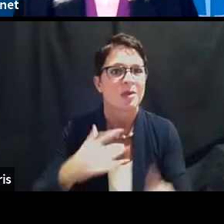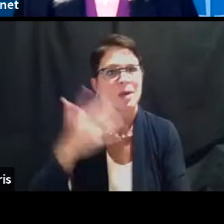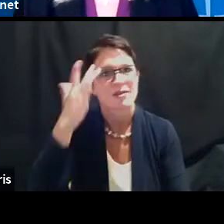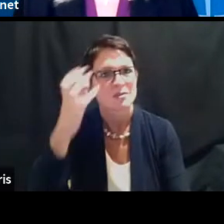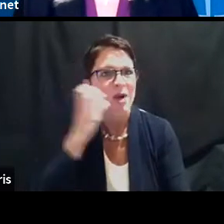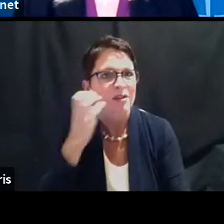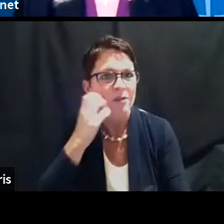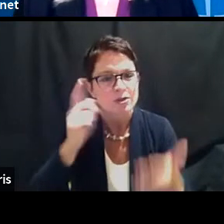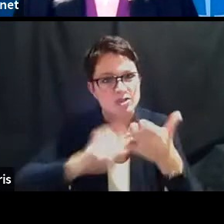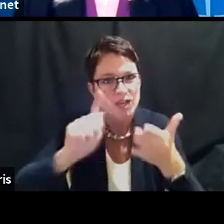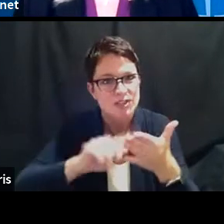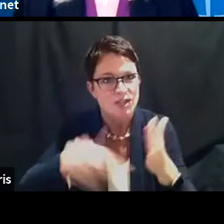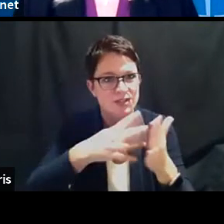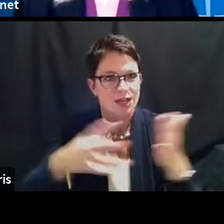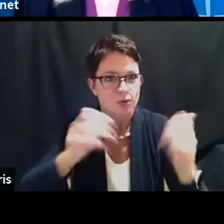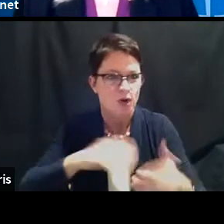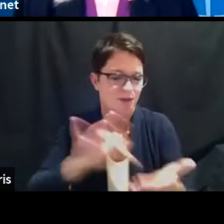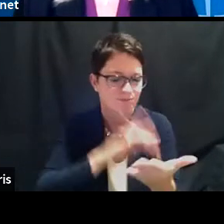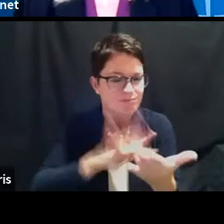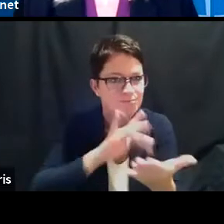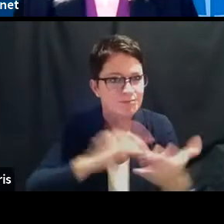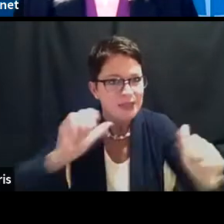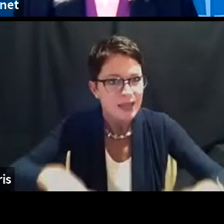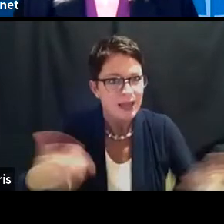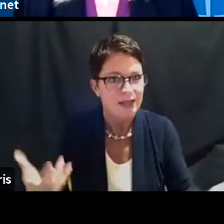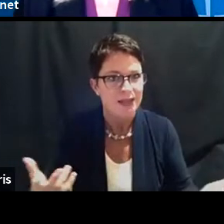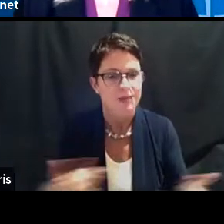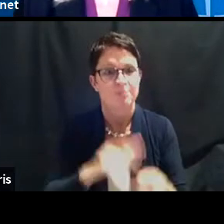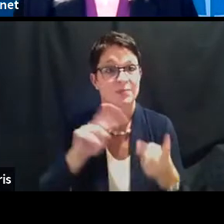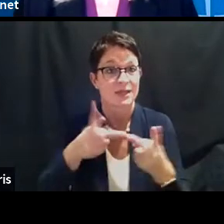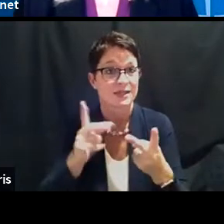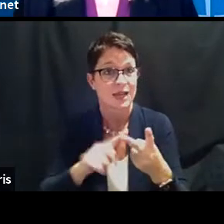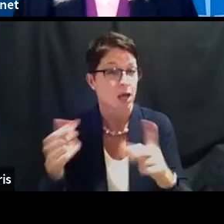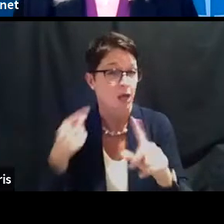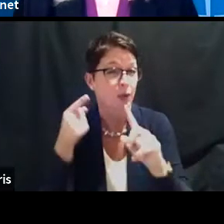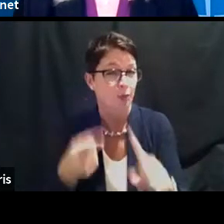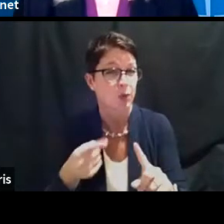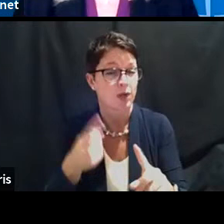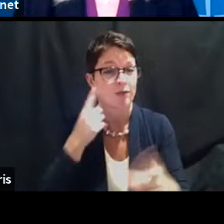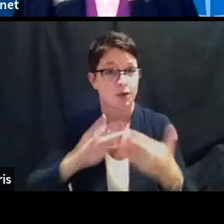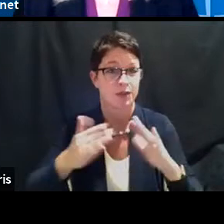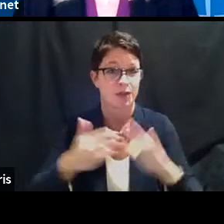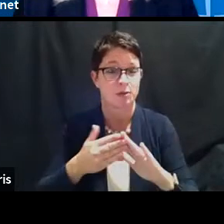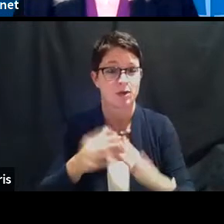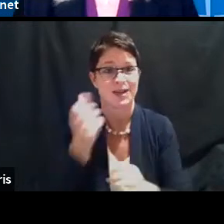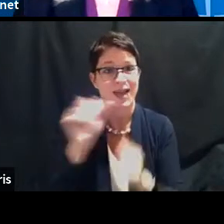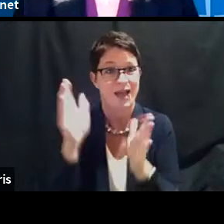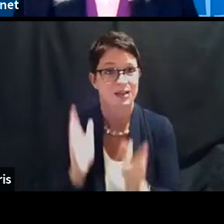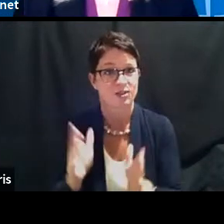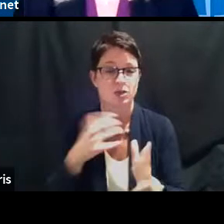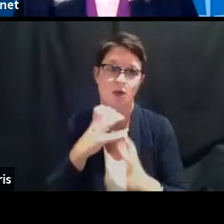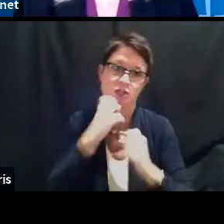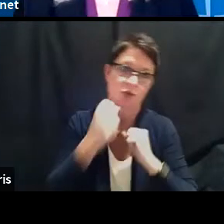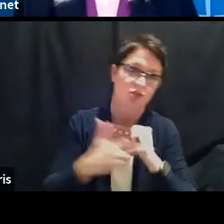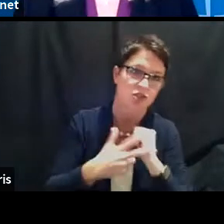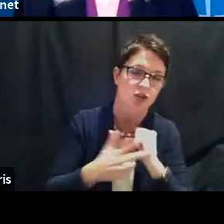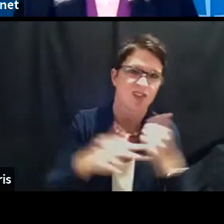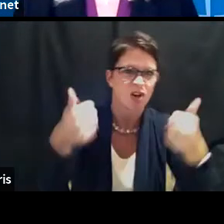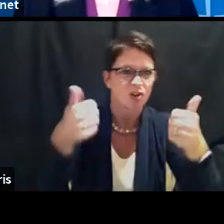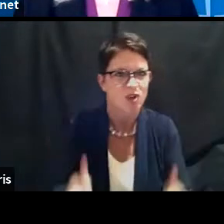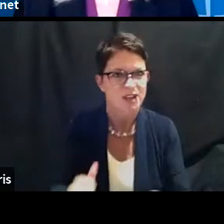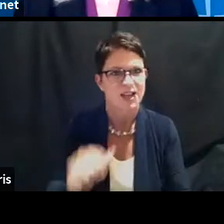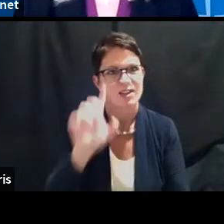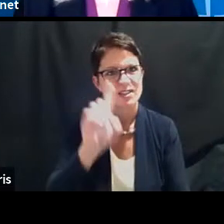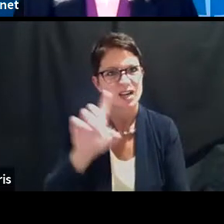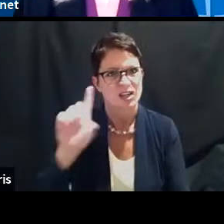and can check schedules on their phones. Second, another point, for the community activists who want to preserve the rundown Dunkin'